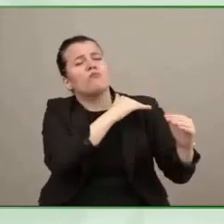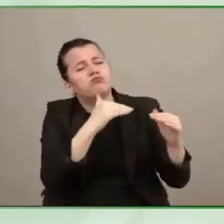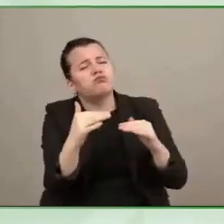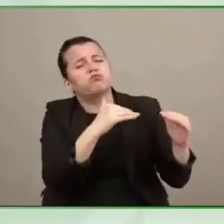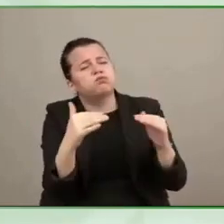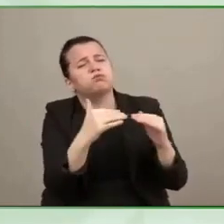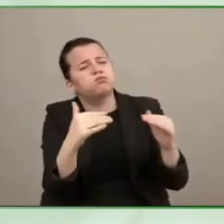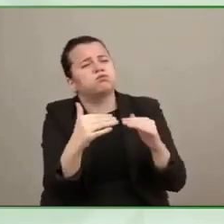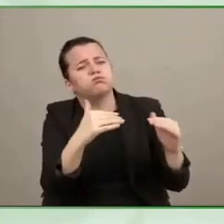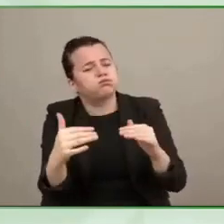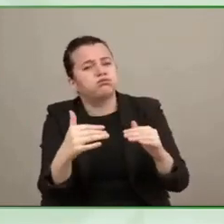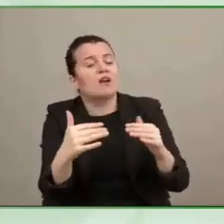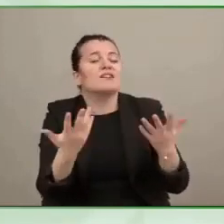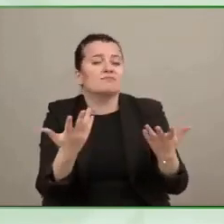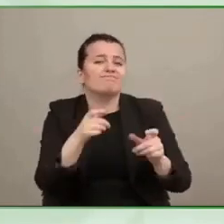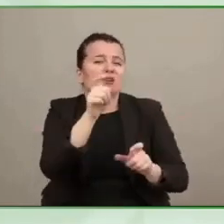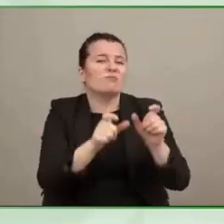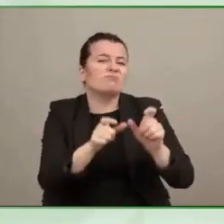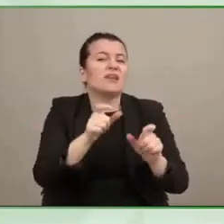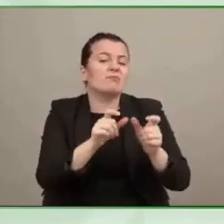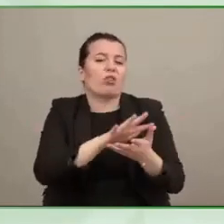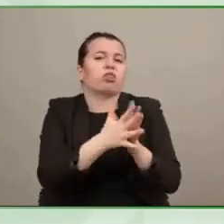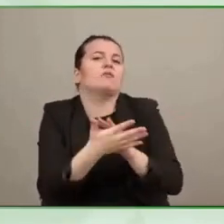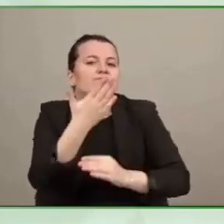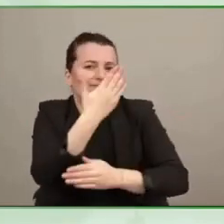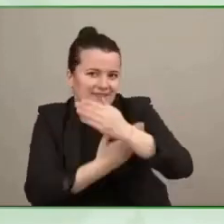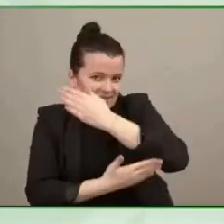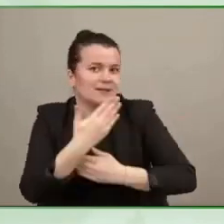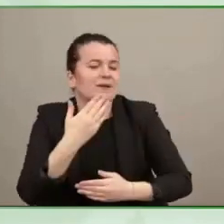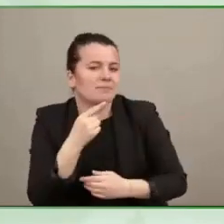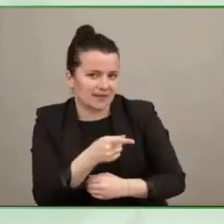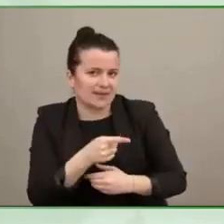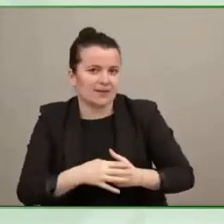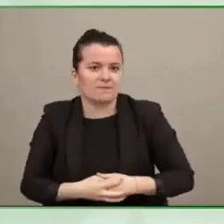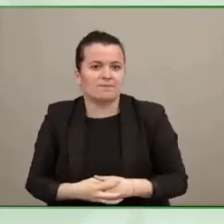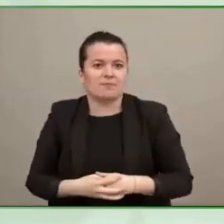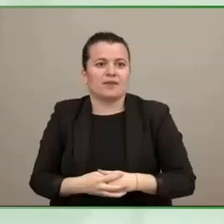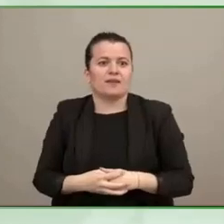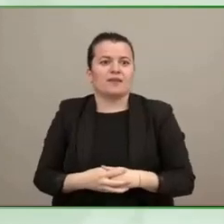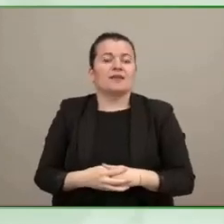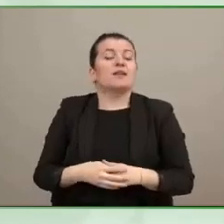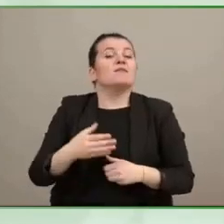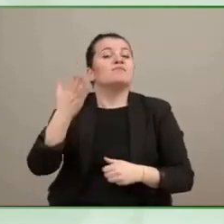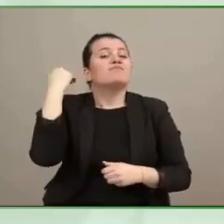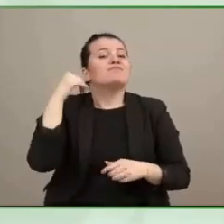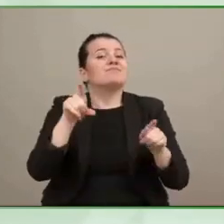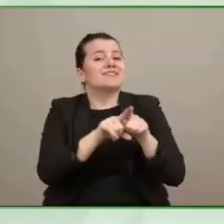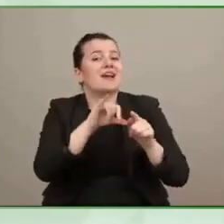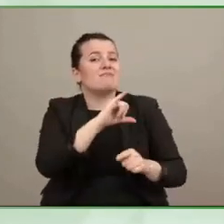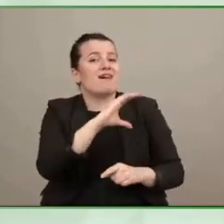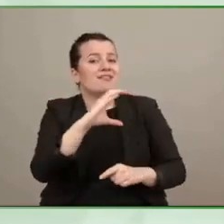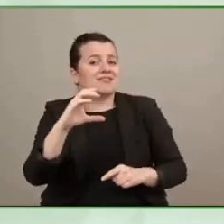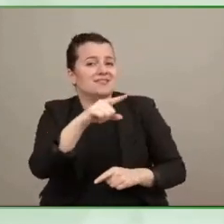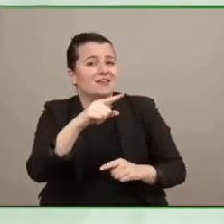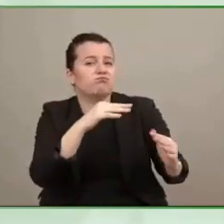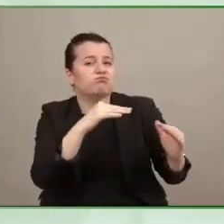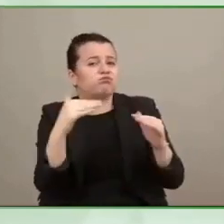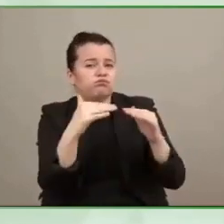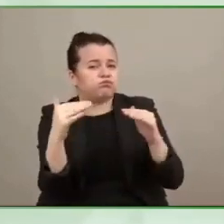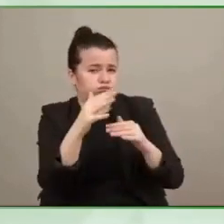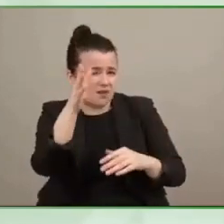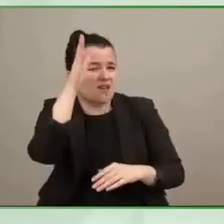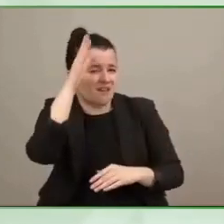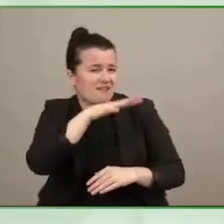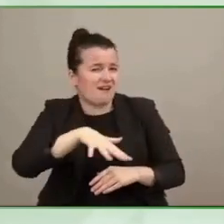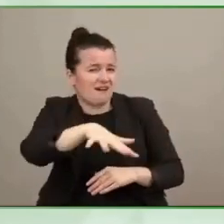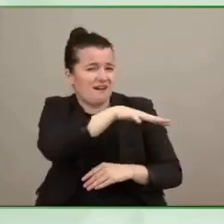especially exactly after the ICC war in Iraq. For that, we have trying to